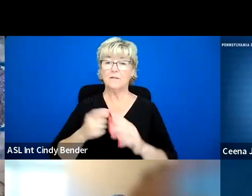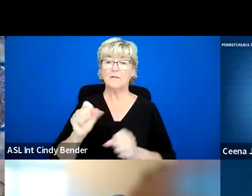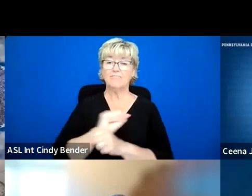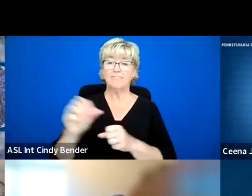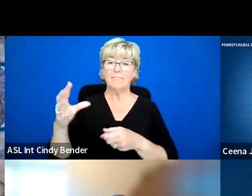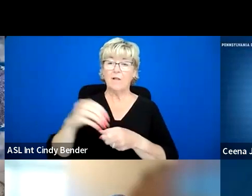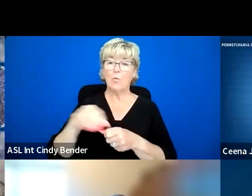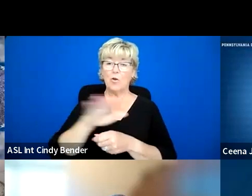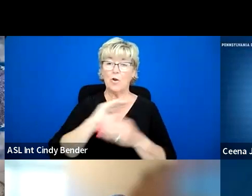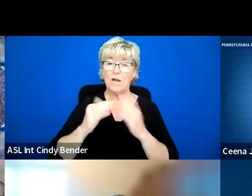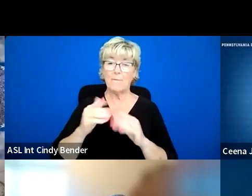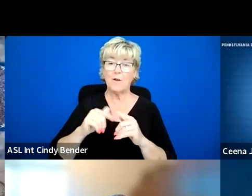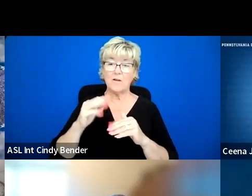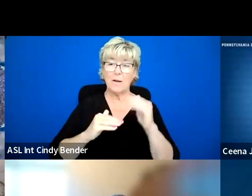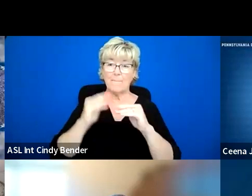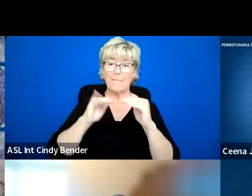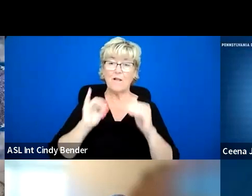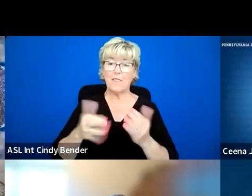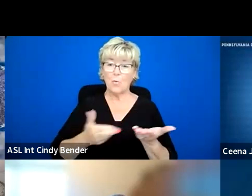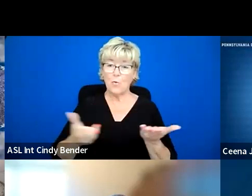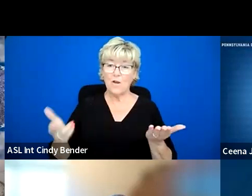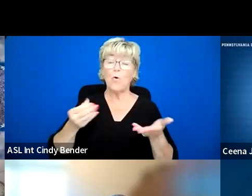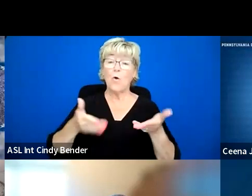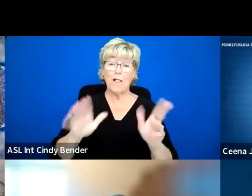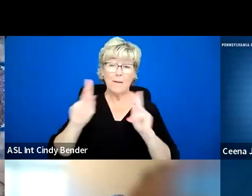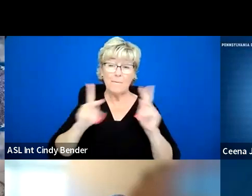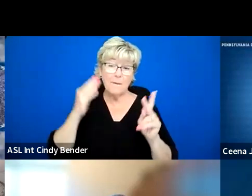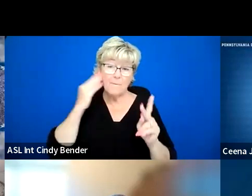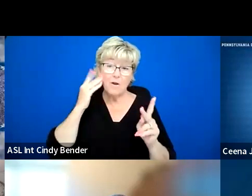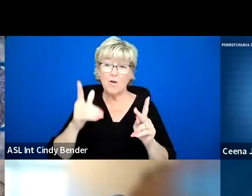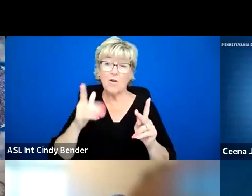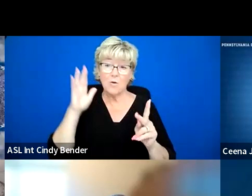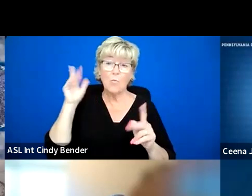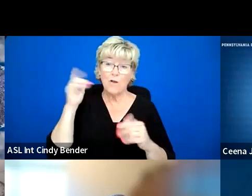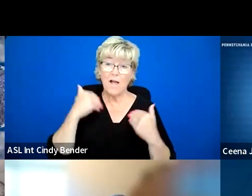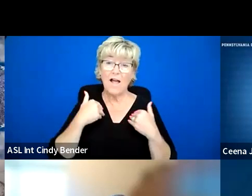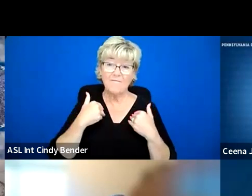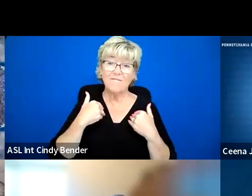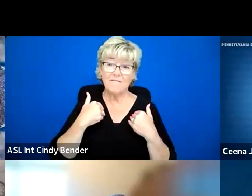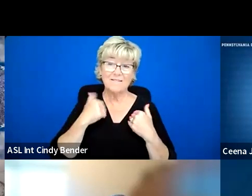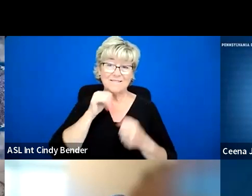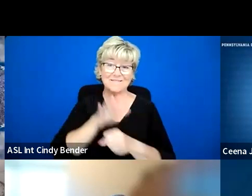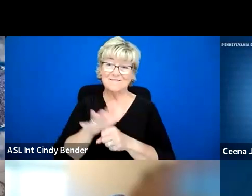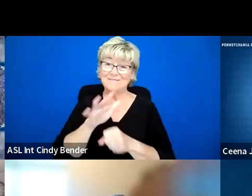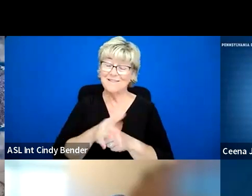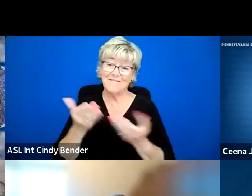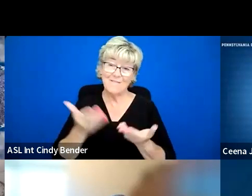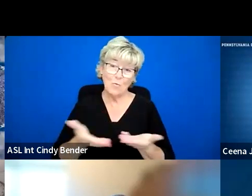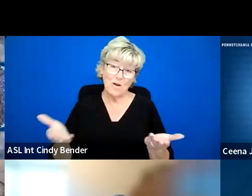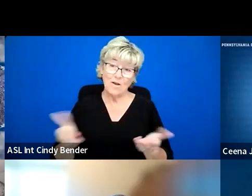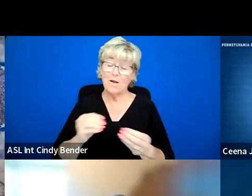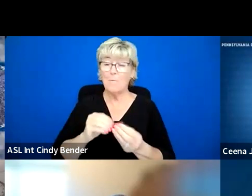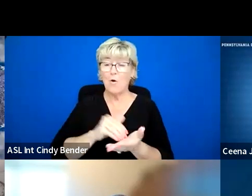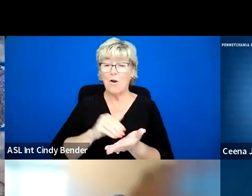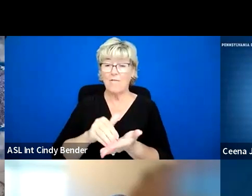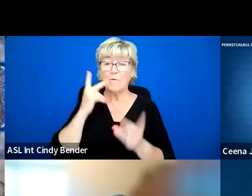your community to build those resources, or let people know that you're going to have a lack of resources. More often than not, we